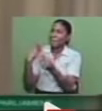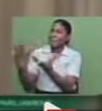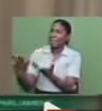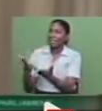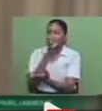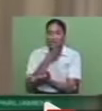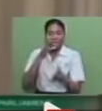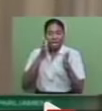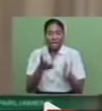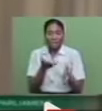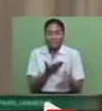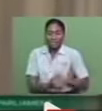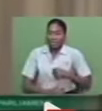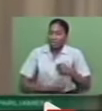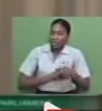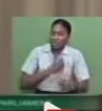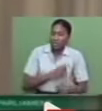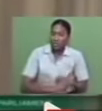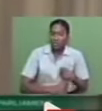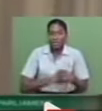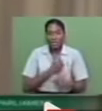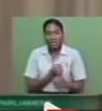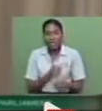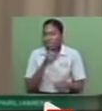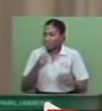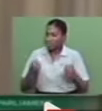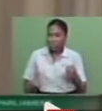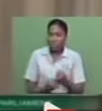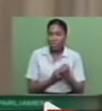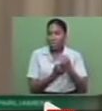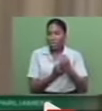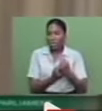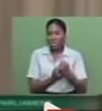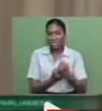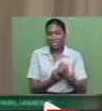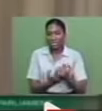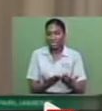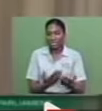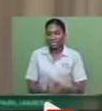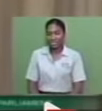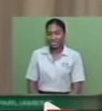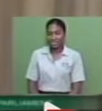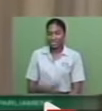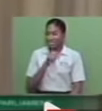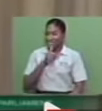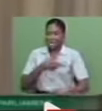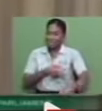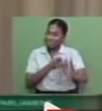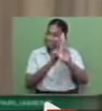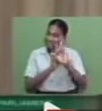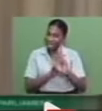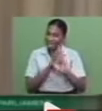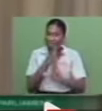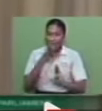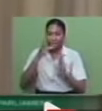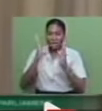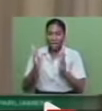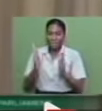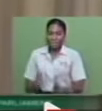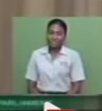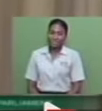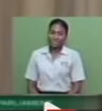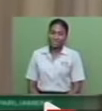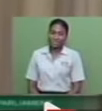investment, access roads, marketing, support, and even human dignity. The budgets of the PNM have been so